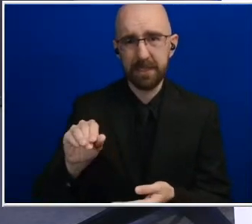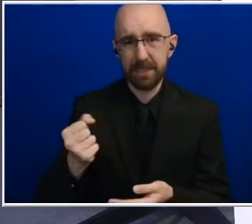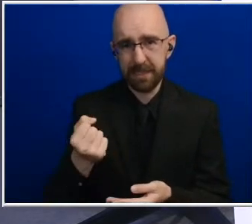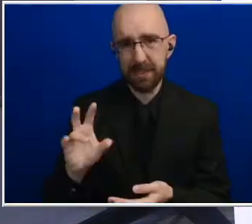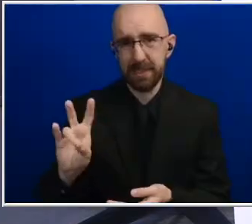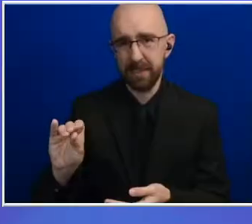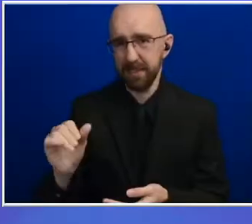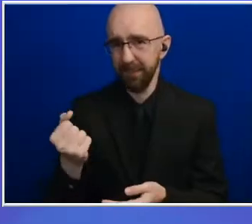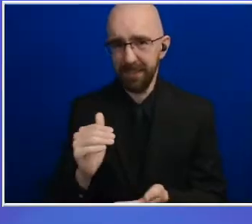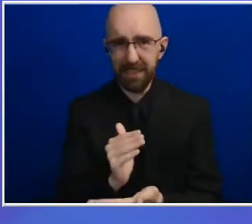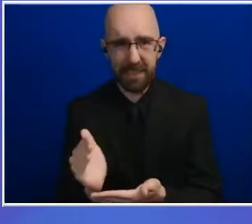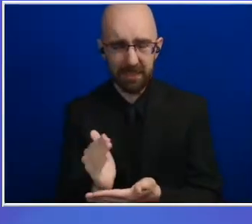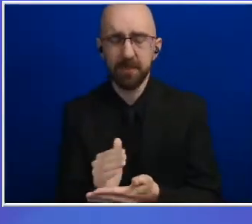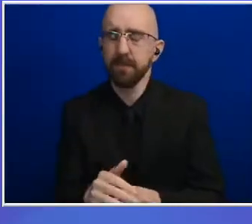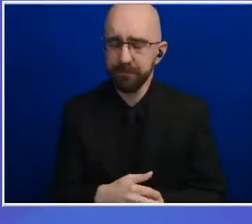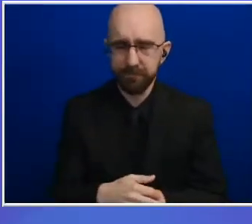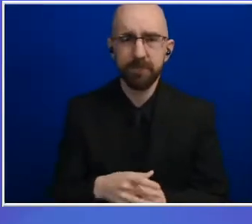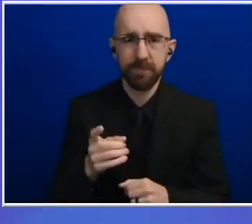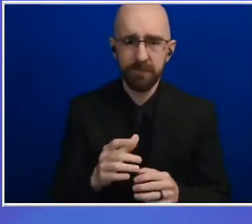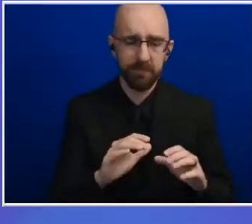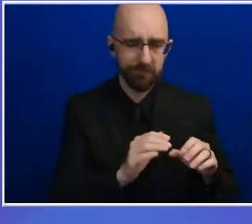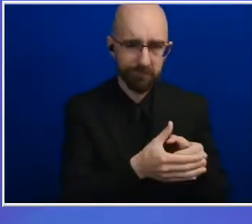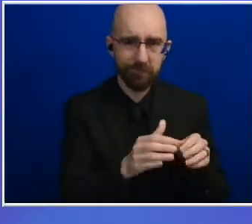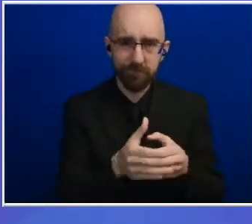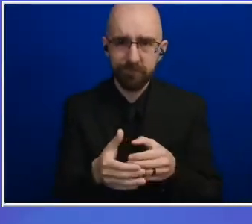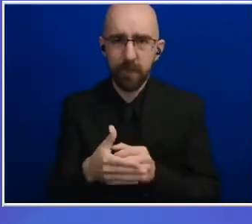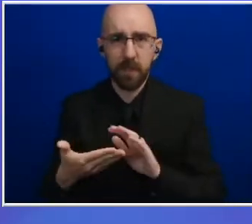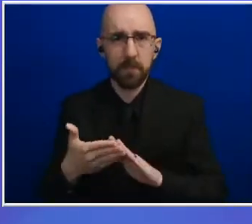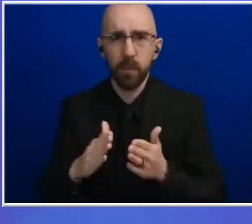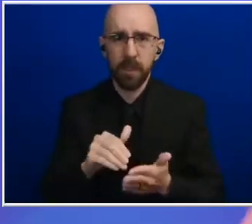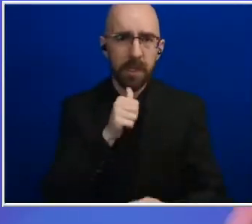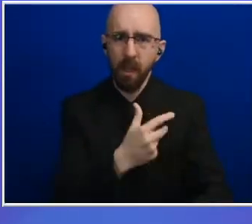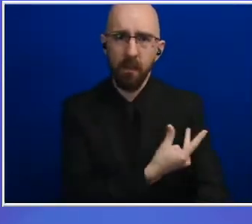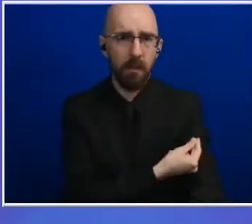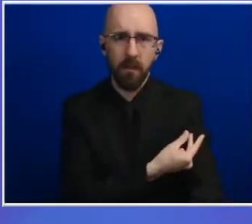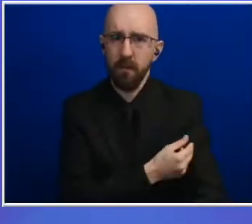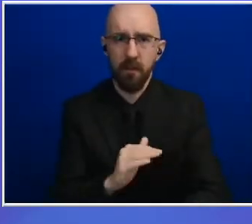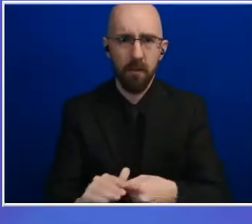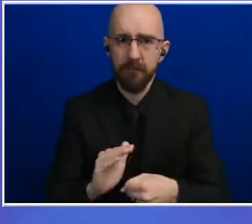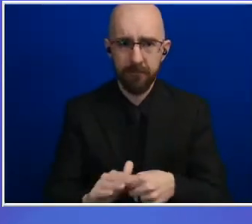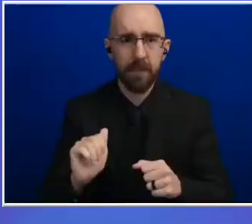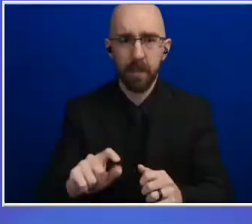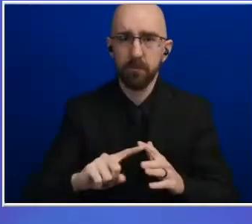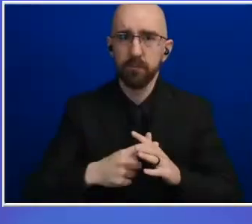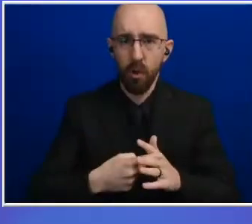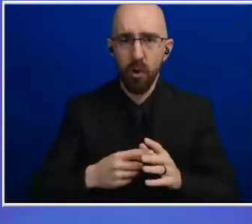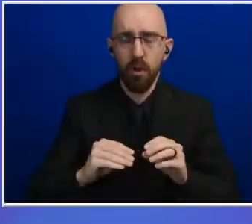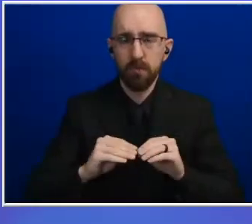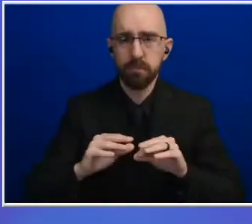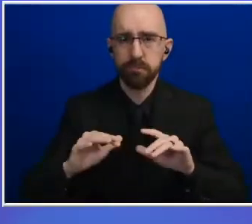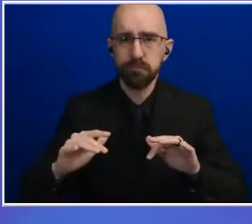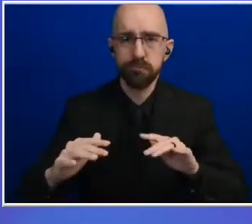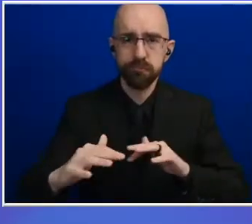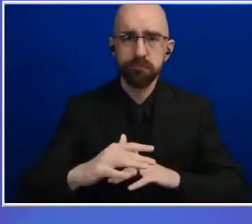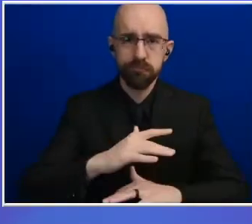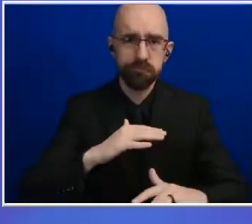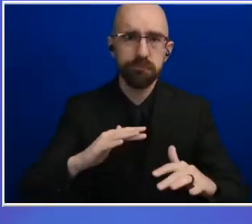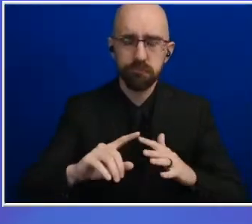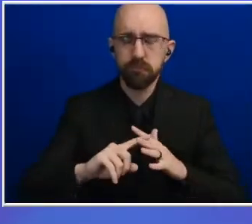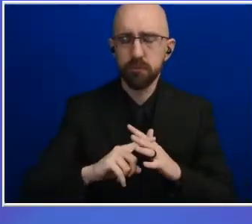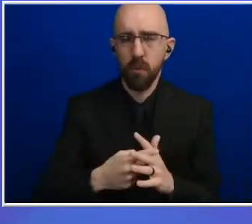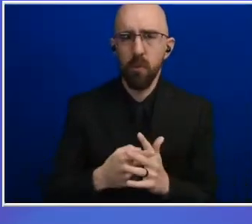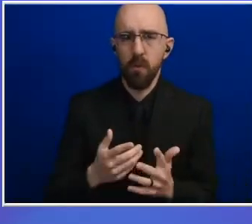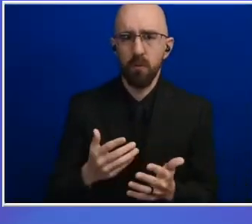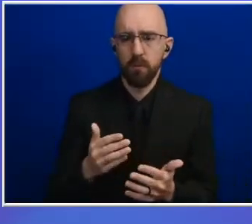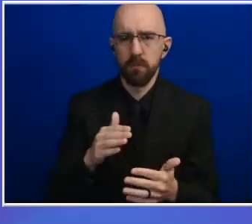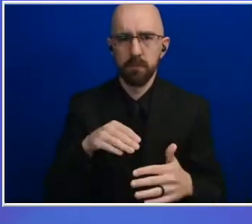so there are pockets of communities that are under-immunized where it can start to spread and then get into areas of